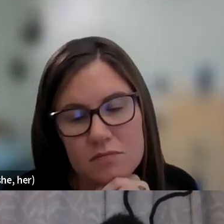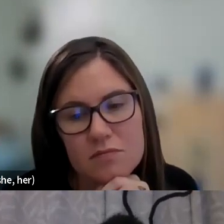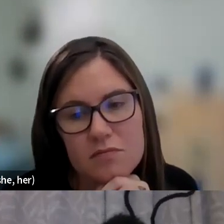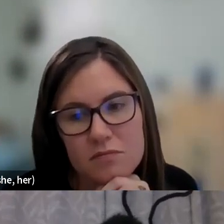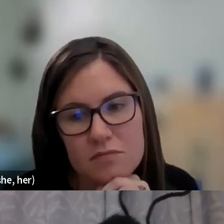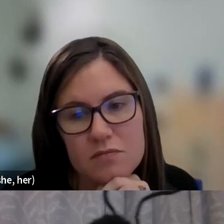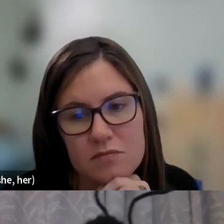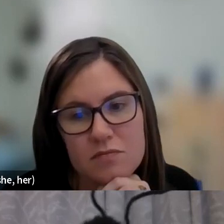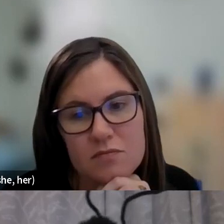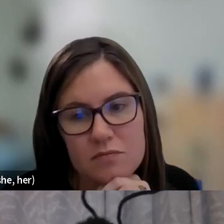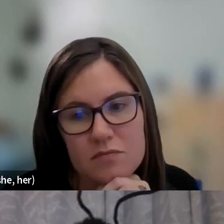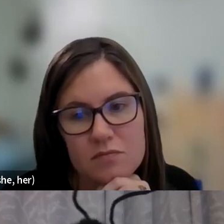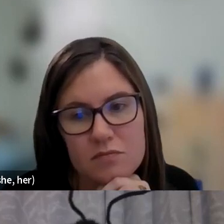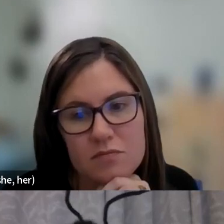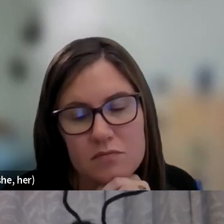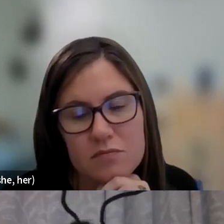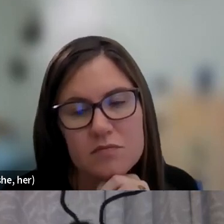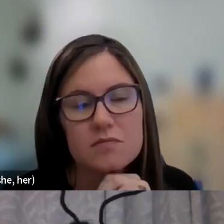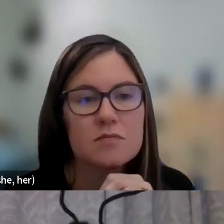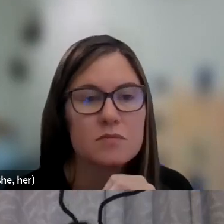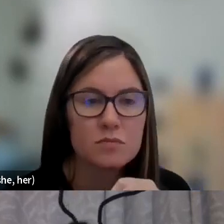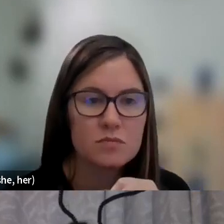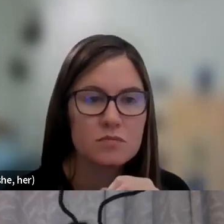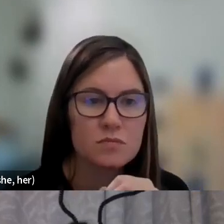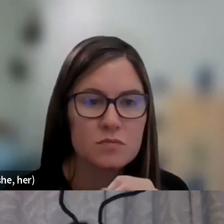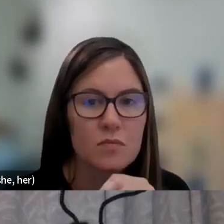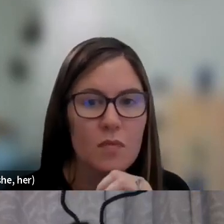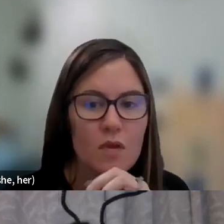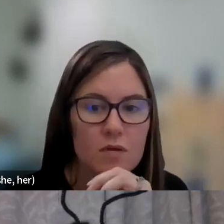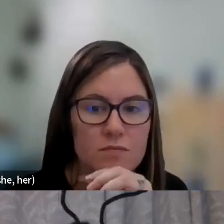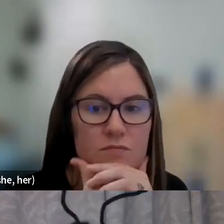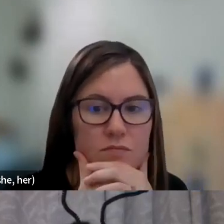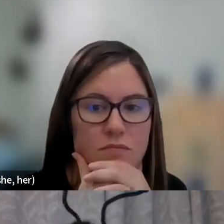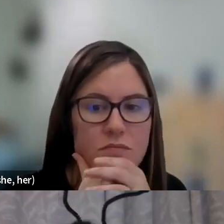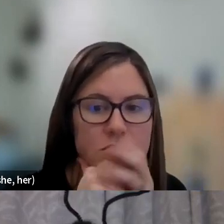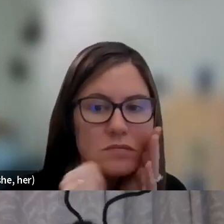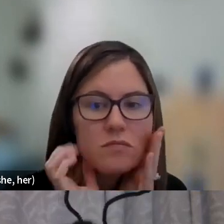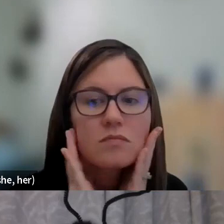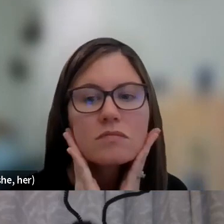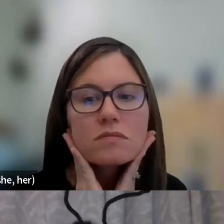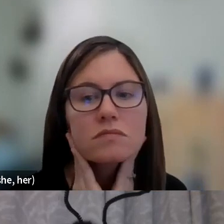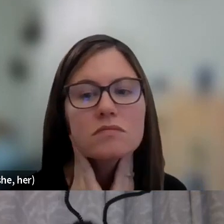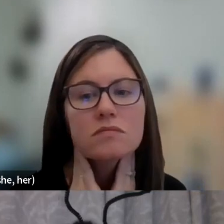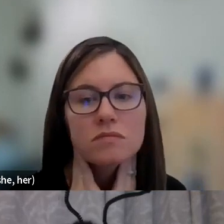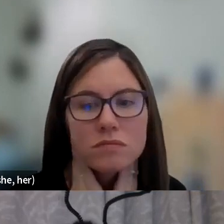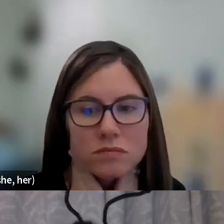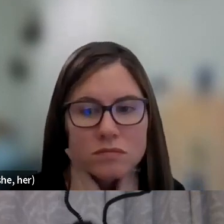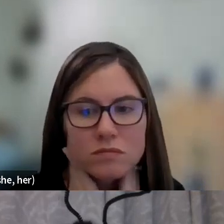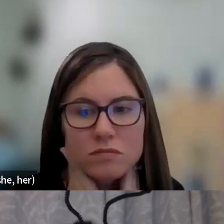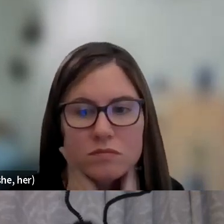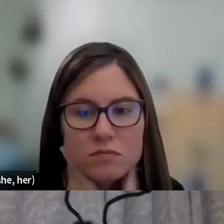admin job with state government and really succeeding there for the first time in my life, because it is a good fit. And